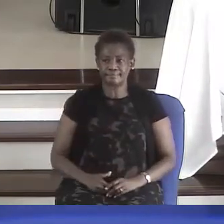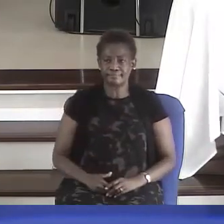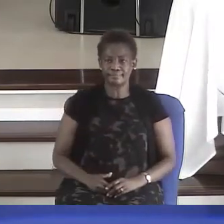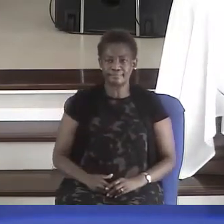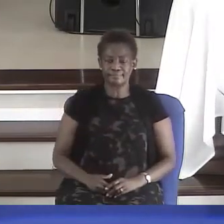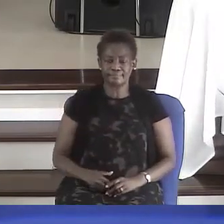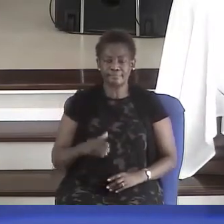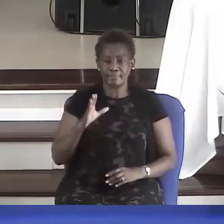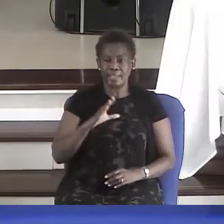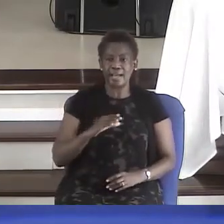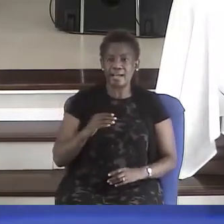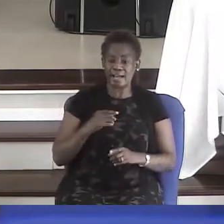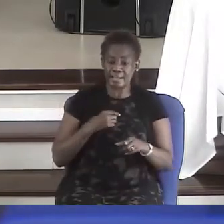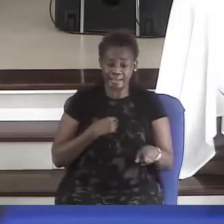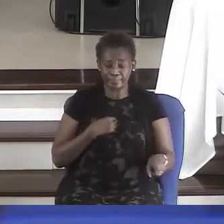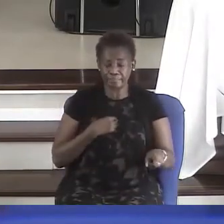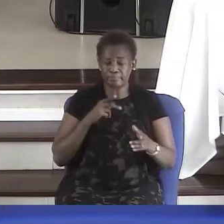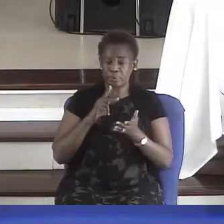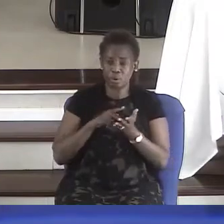I'm holding